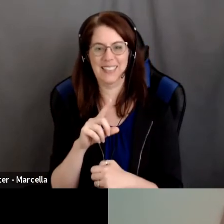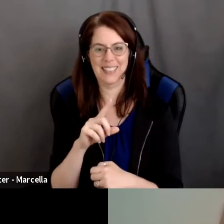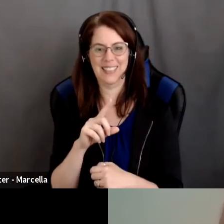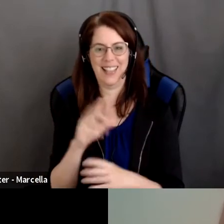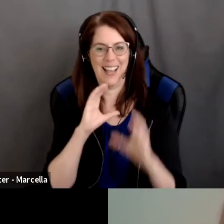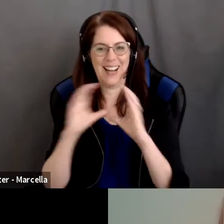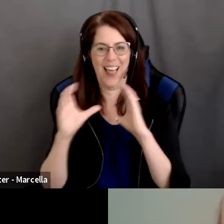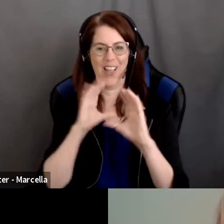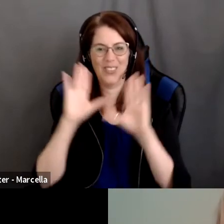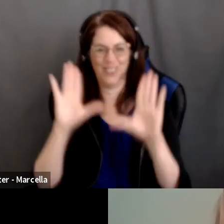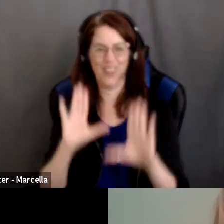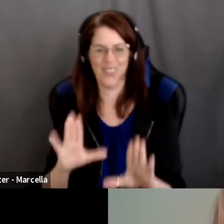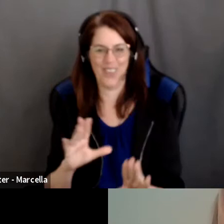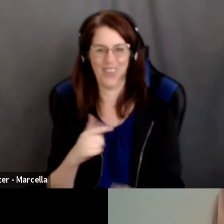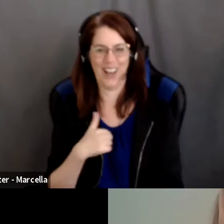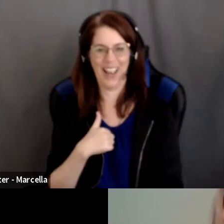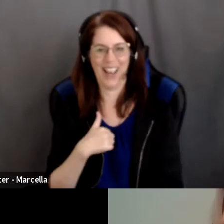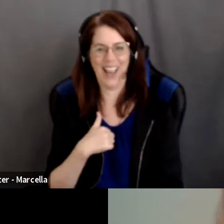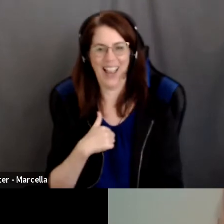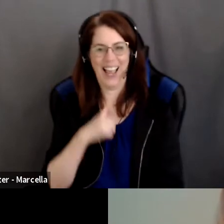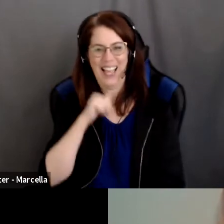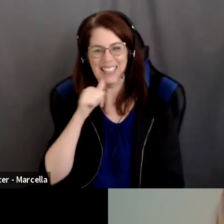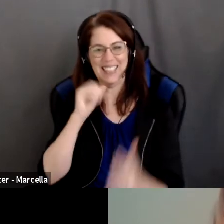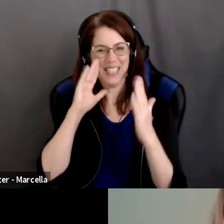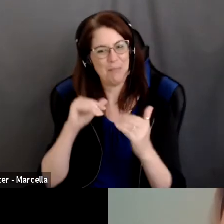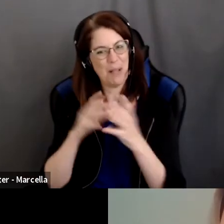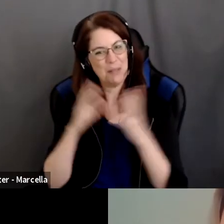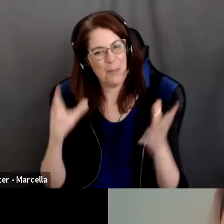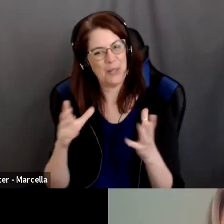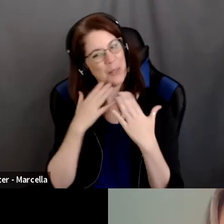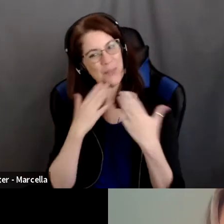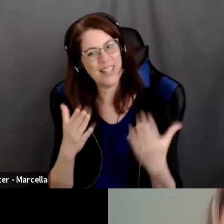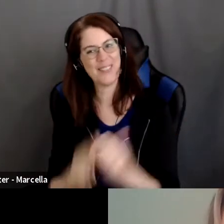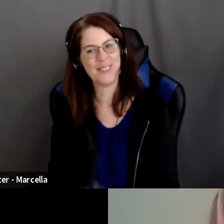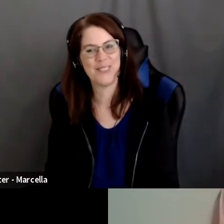dialogue and everything is just wonderful. I didn't expect so much. So thank you.